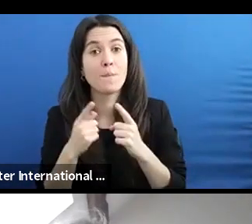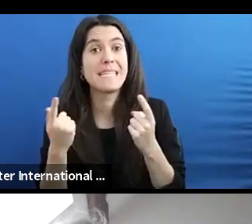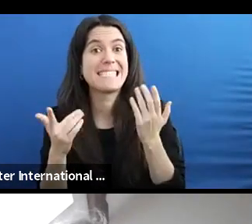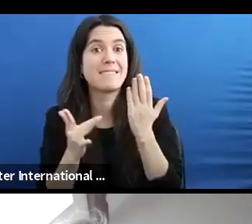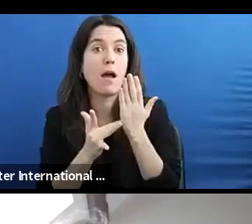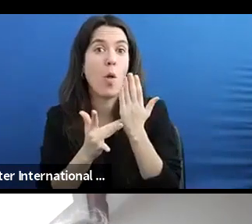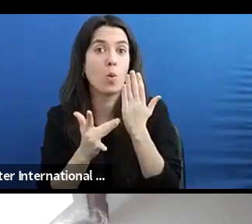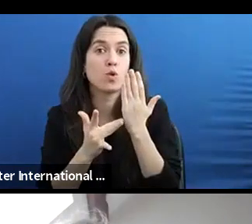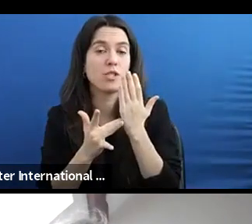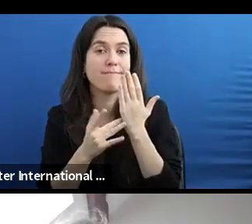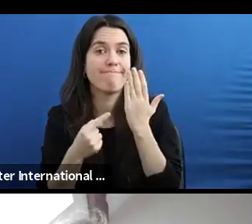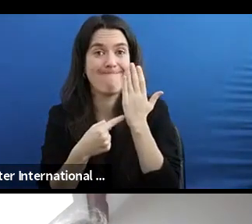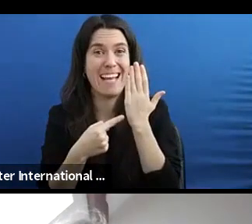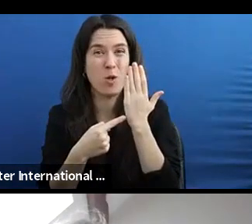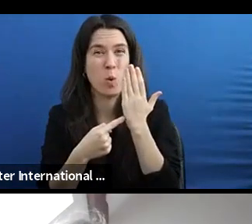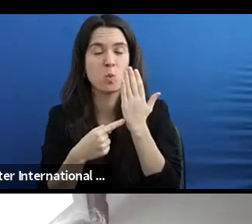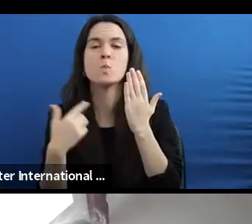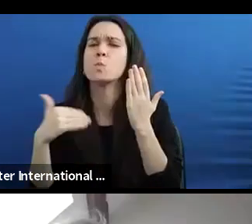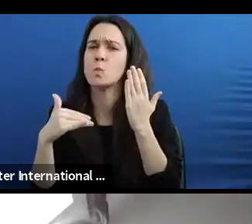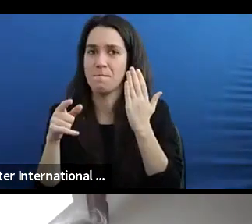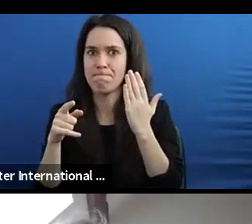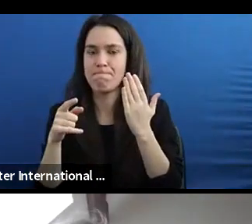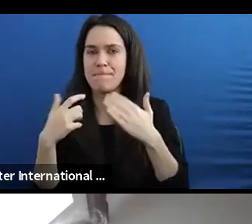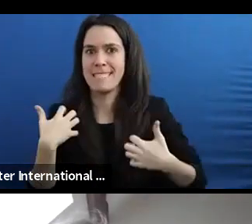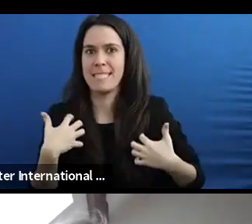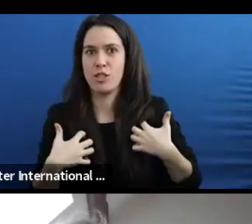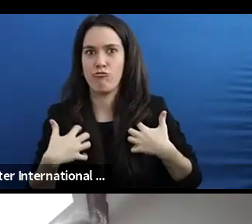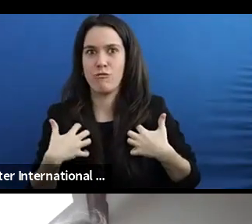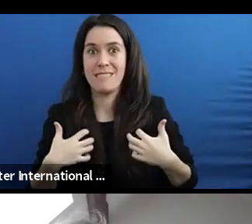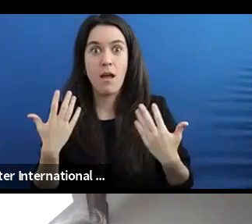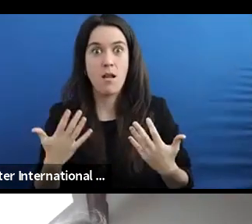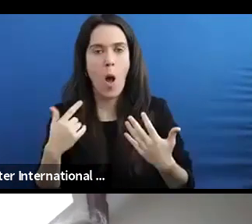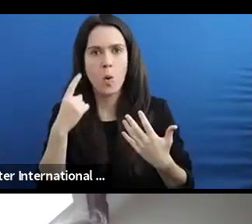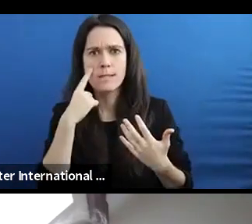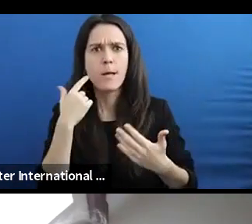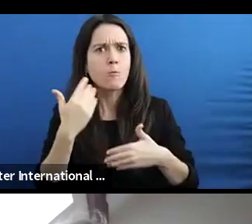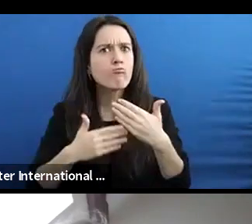very interesting, because there are many progress that